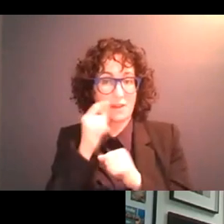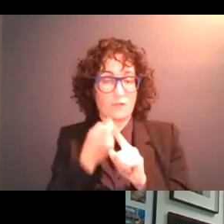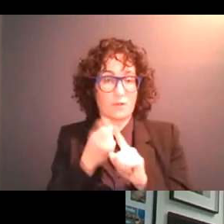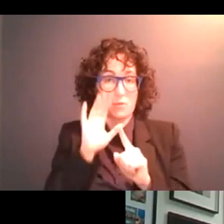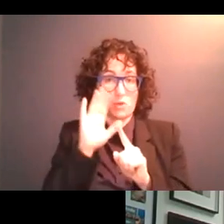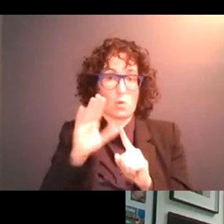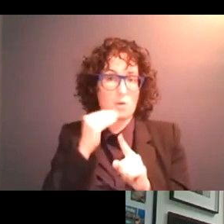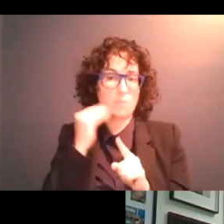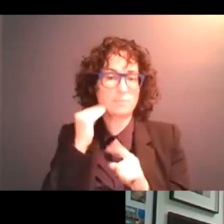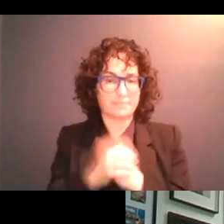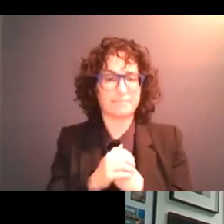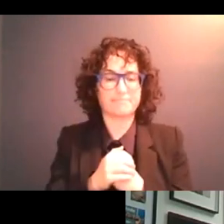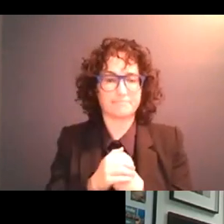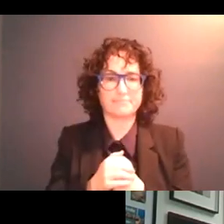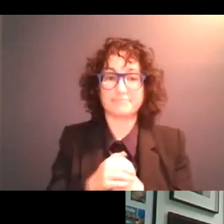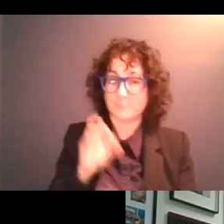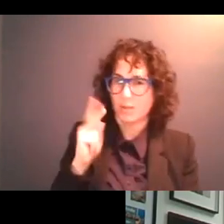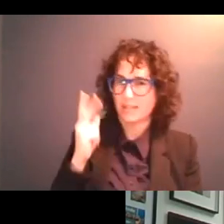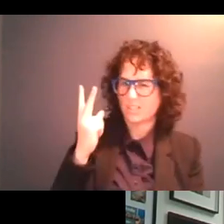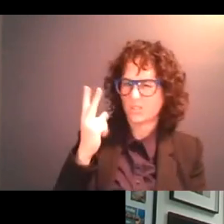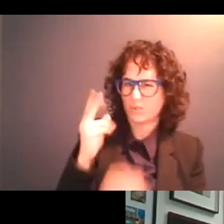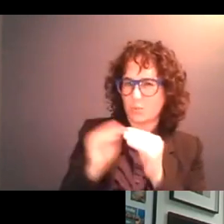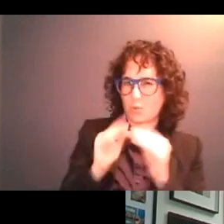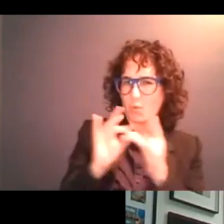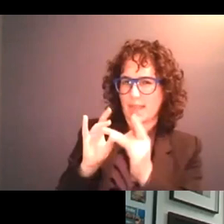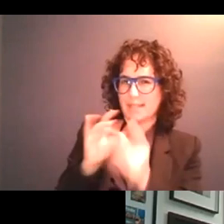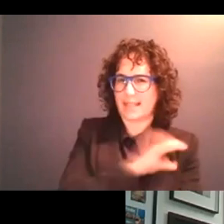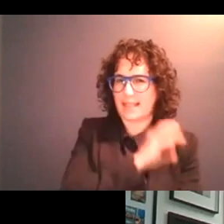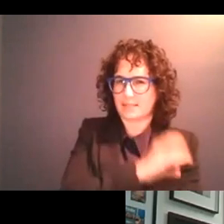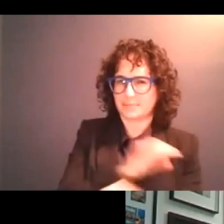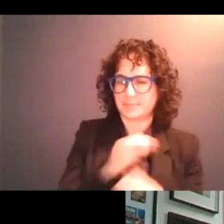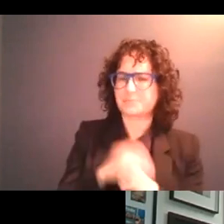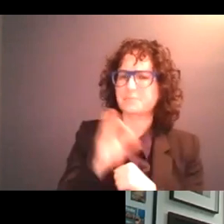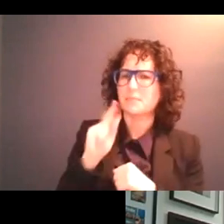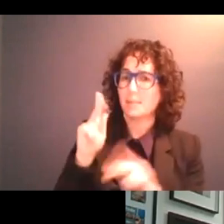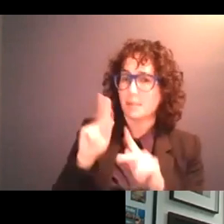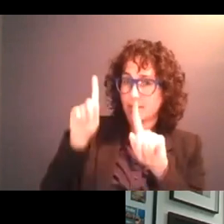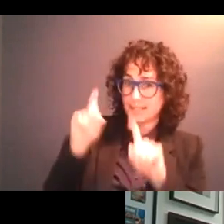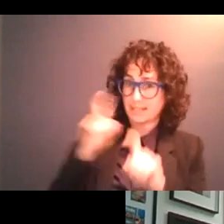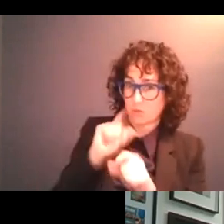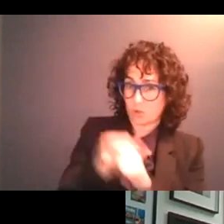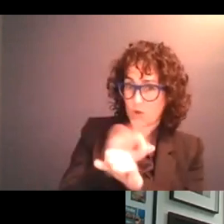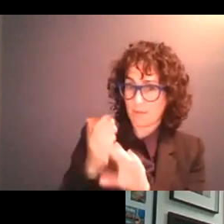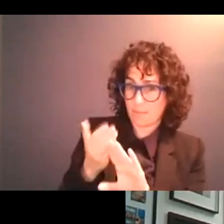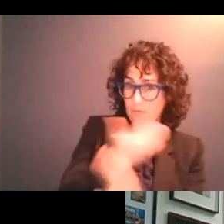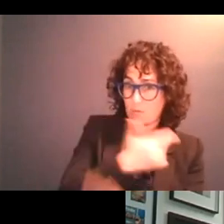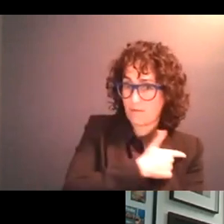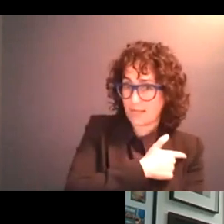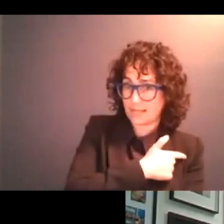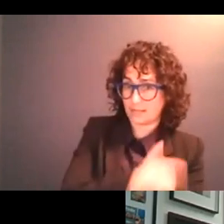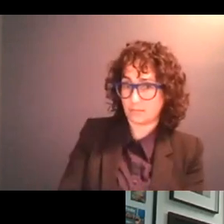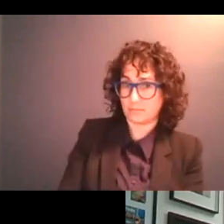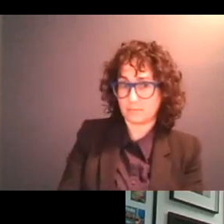household. Okay, two more clinical related questions here. Do people get tested for COVID before taking the vaccine, Dr. Luna?